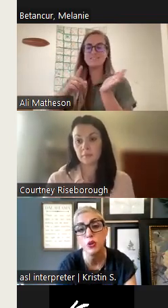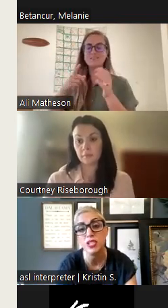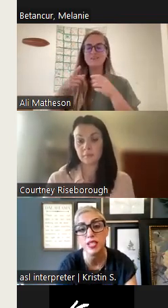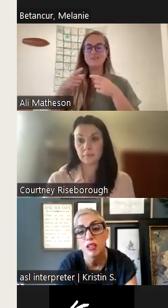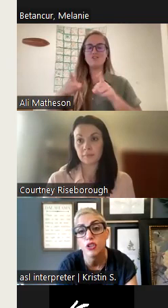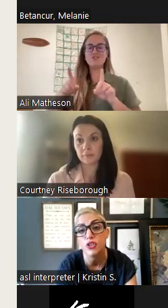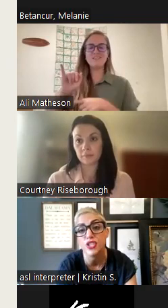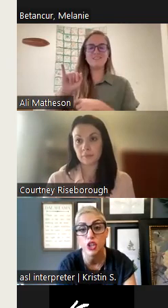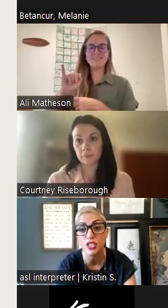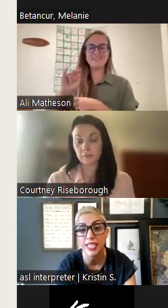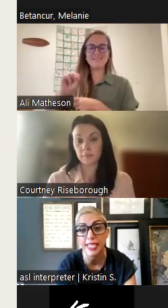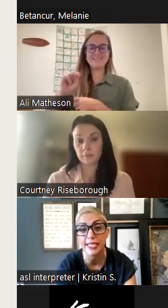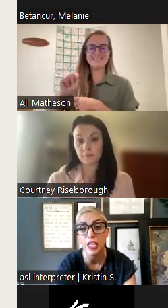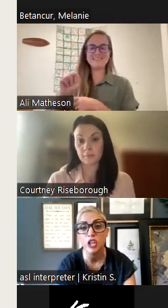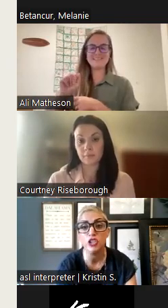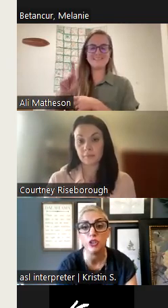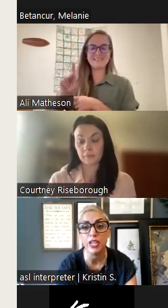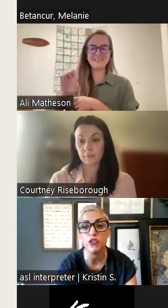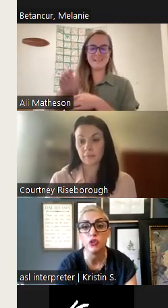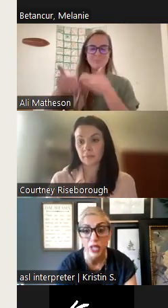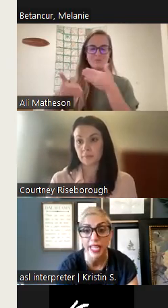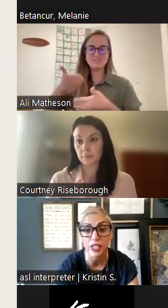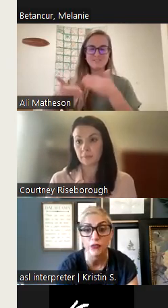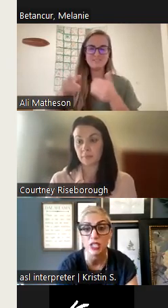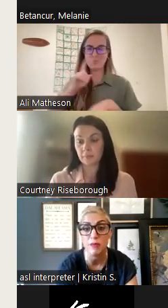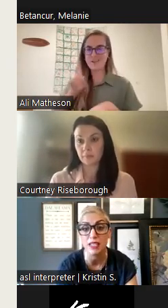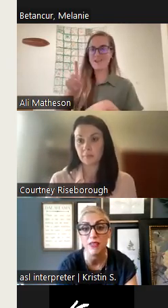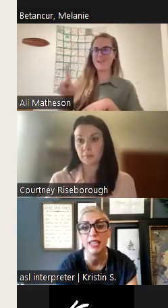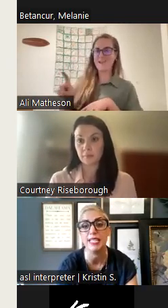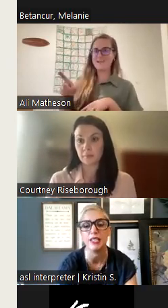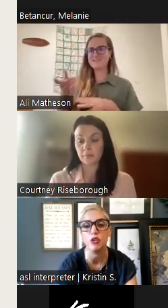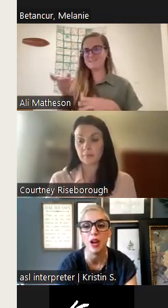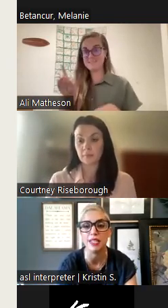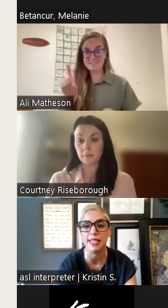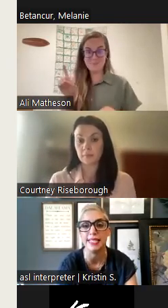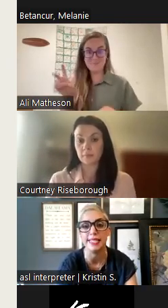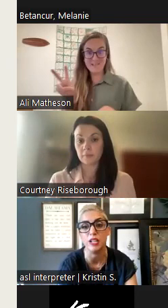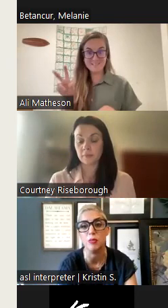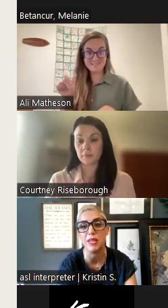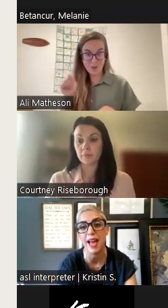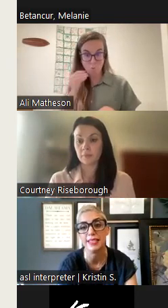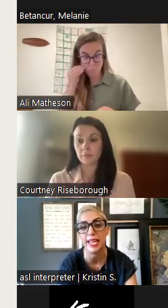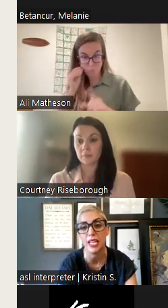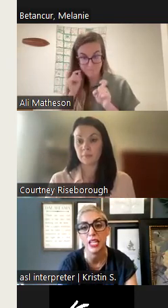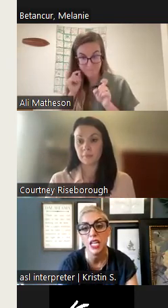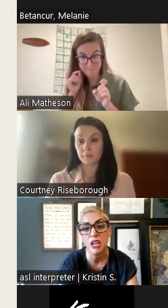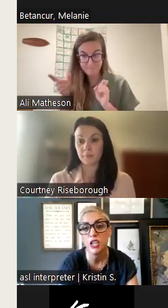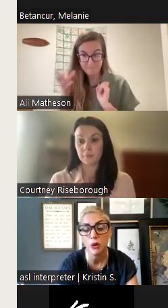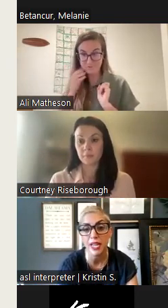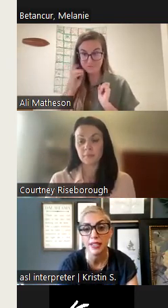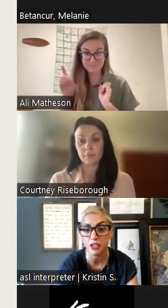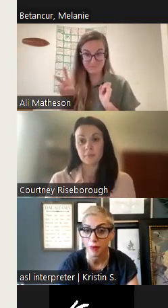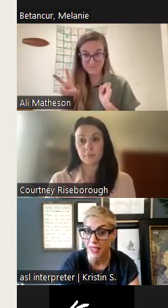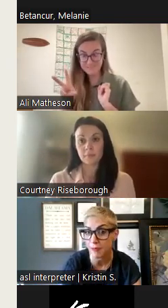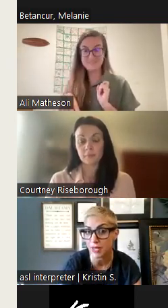Sometimes you'll notice doctors and nurses during the screenings for domestic violence and those processes, they'll be asking, you